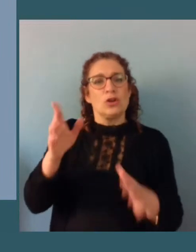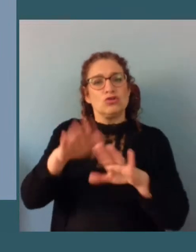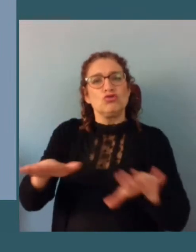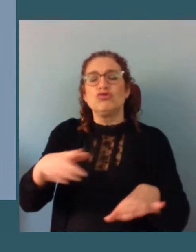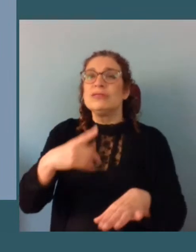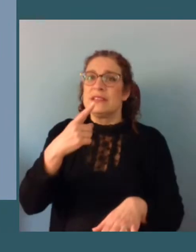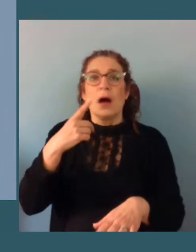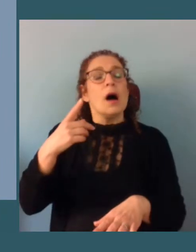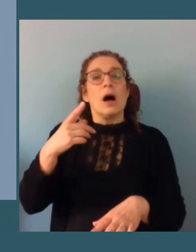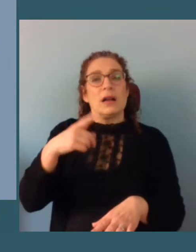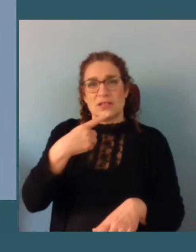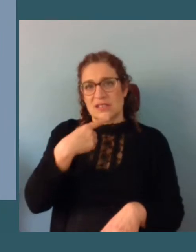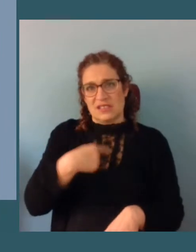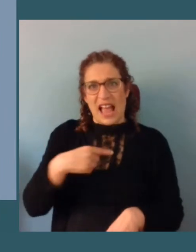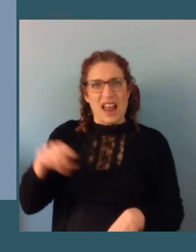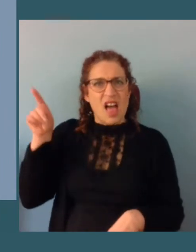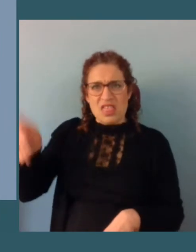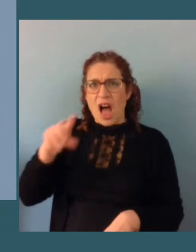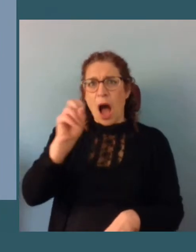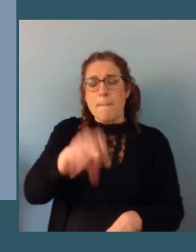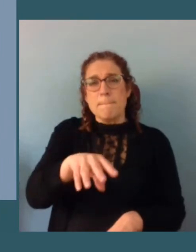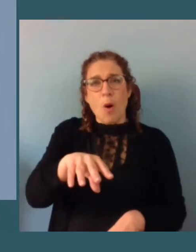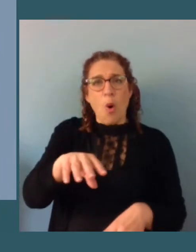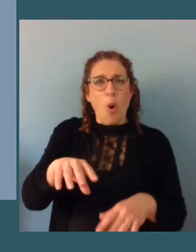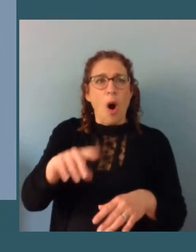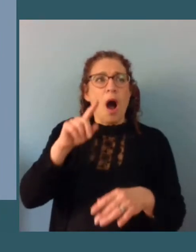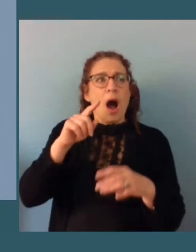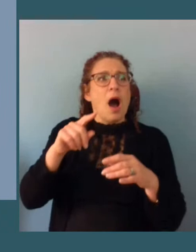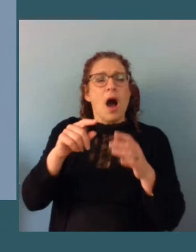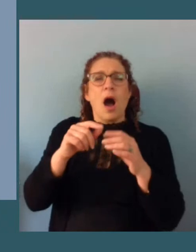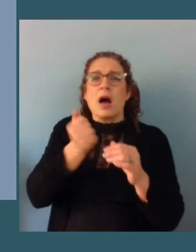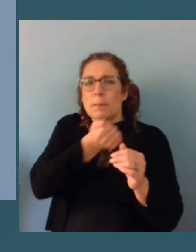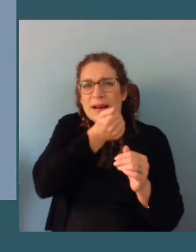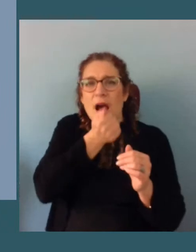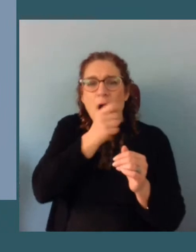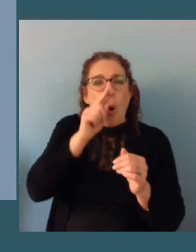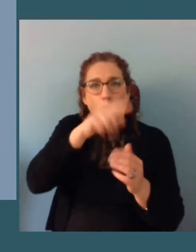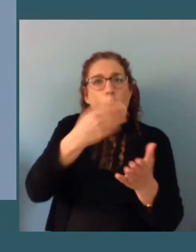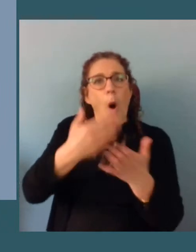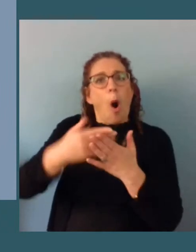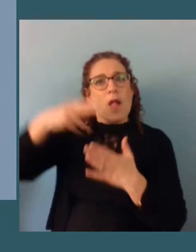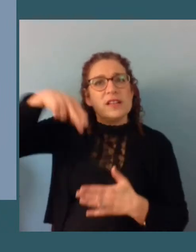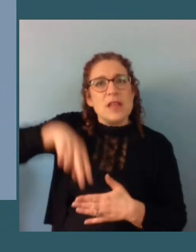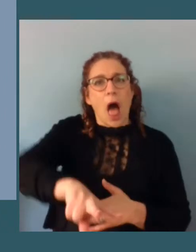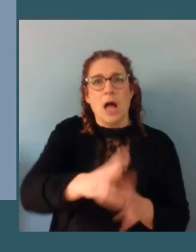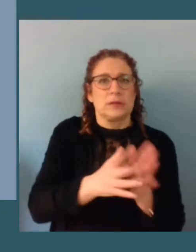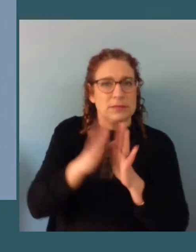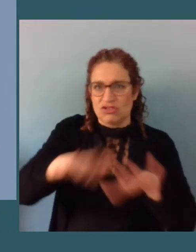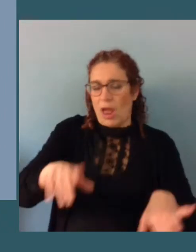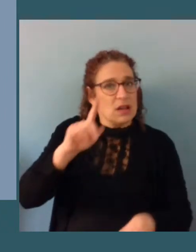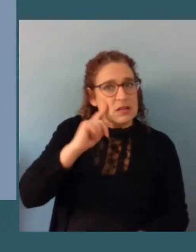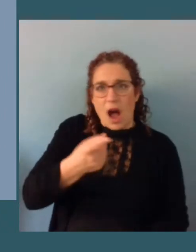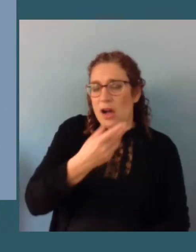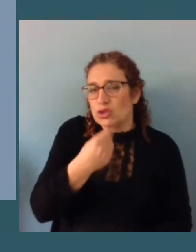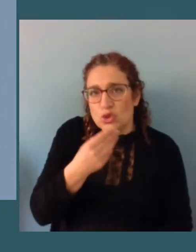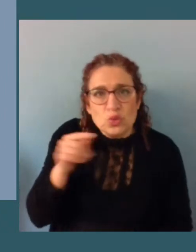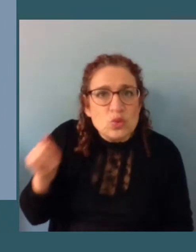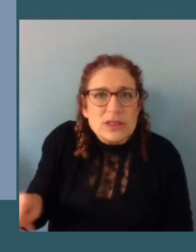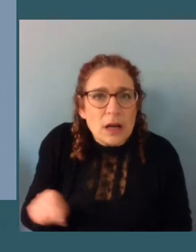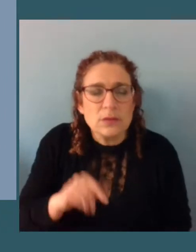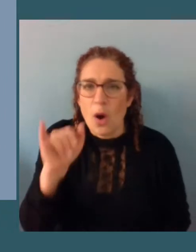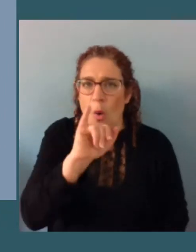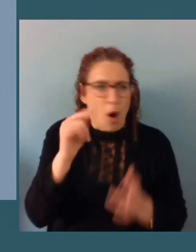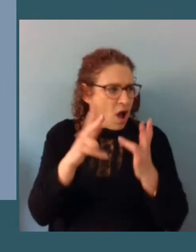said that they put peanut oil on the slide so the child can't use it, versus to other children reporting that they feel